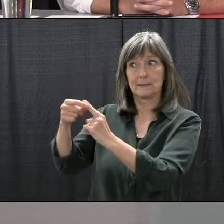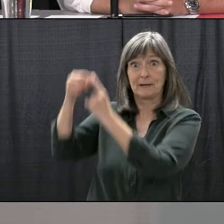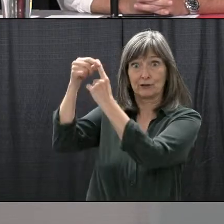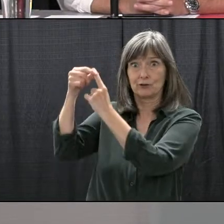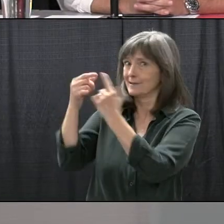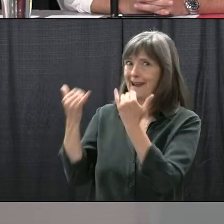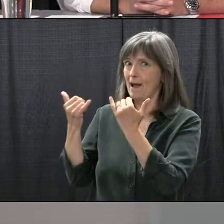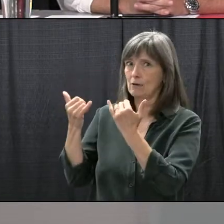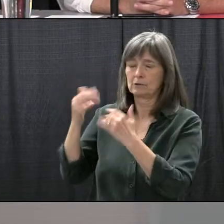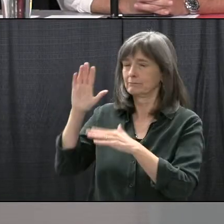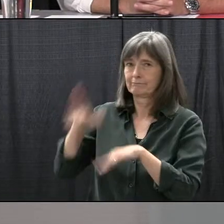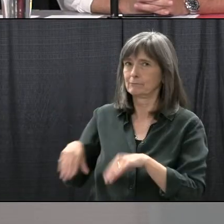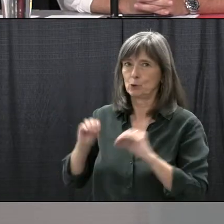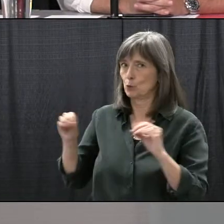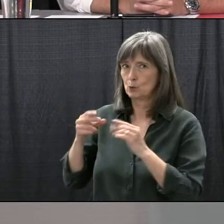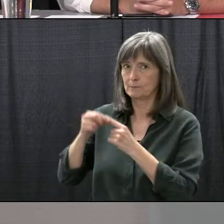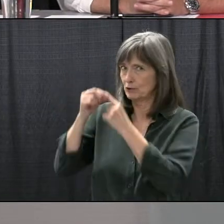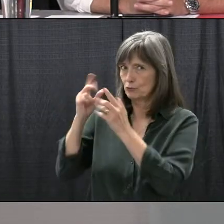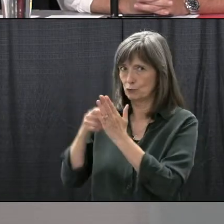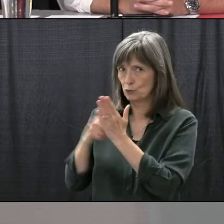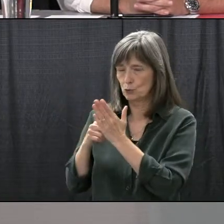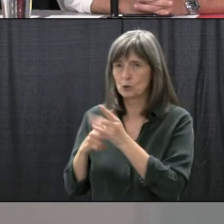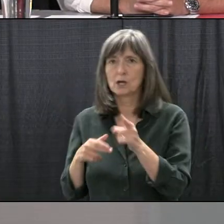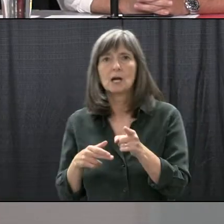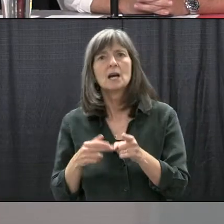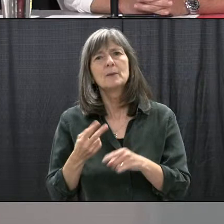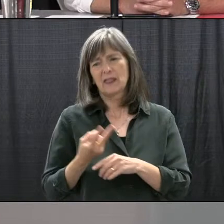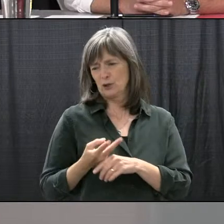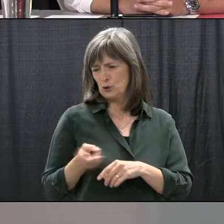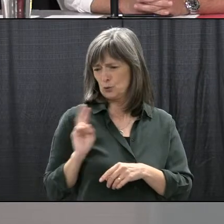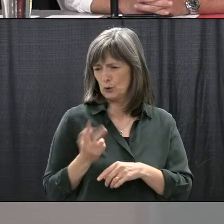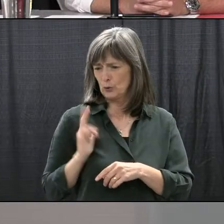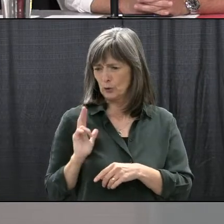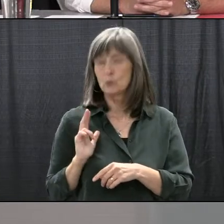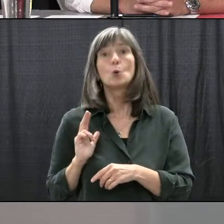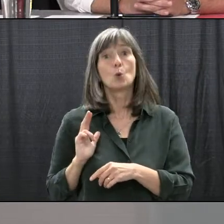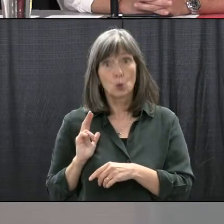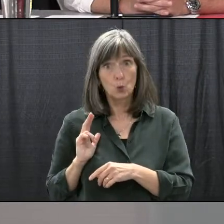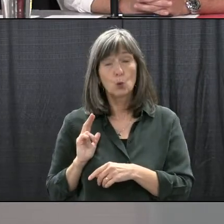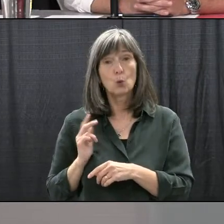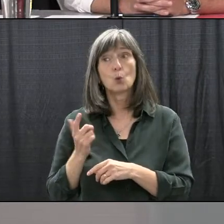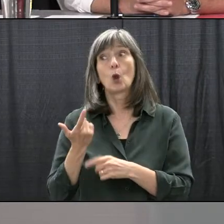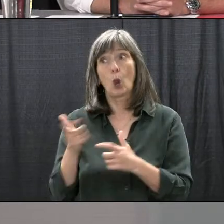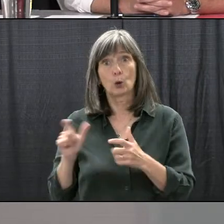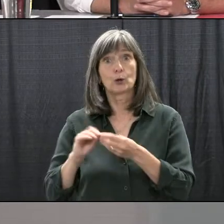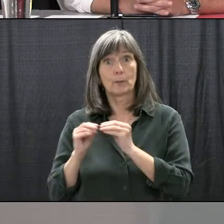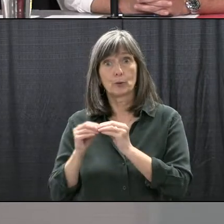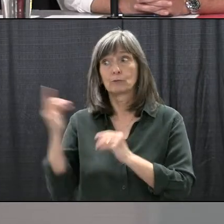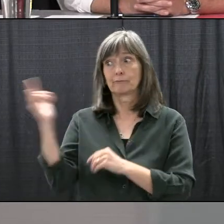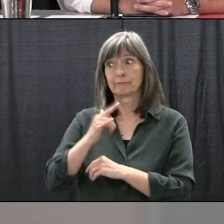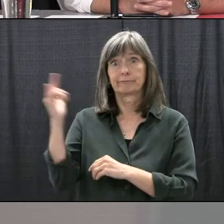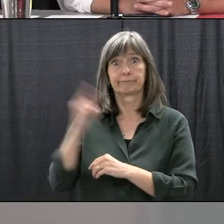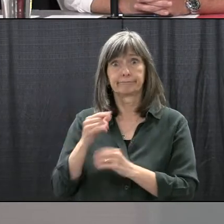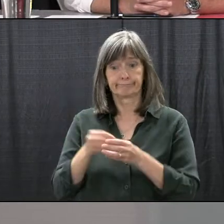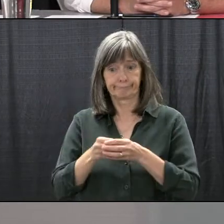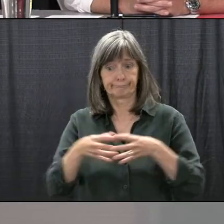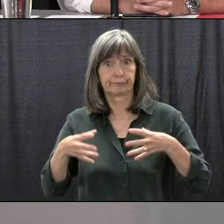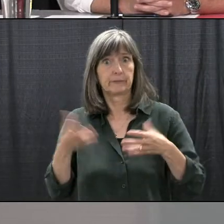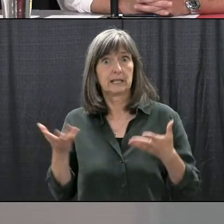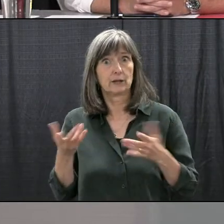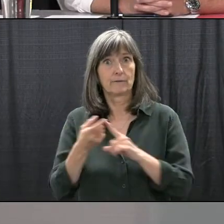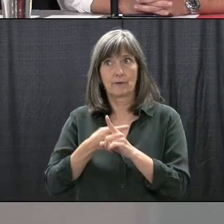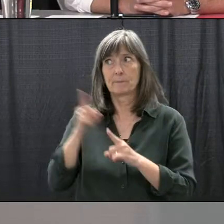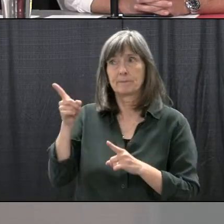A couple weeks ago, you said that we've actually received quite a large number of cases from these outbreak sites. So why the change in the